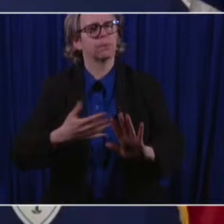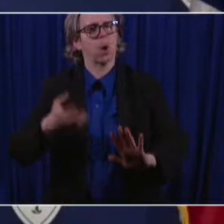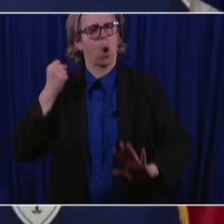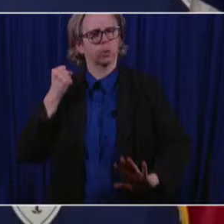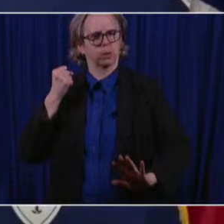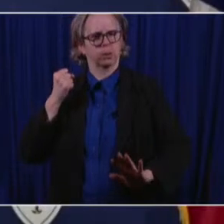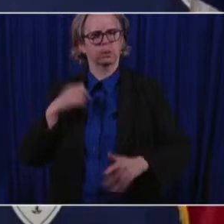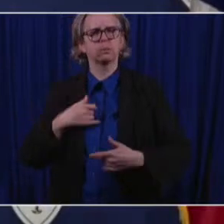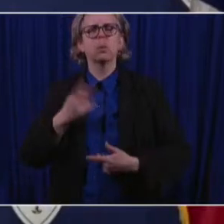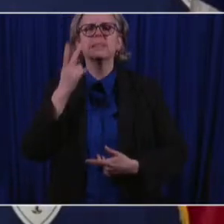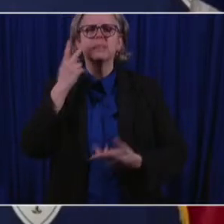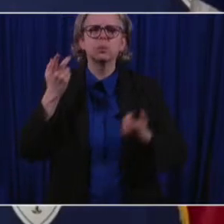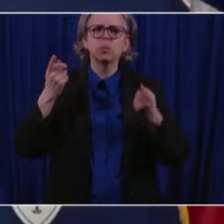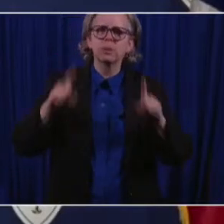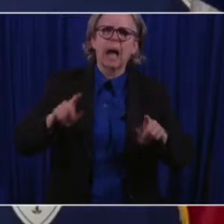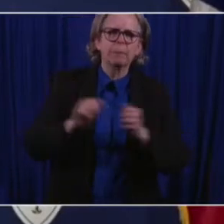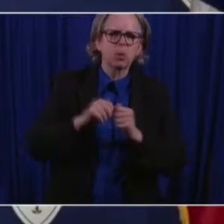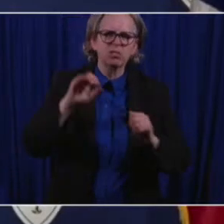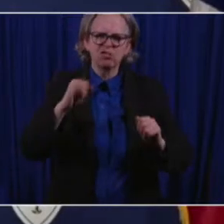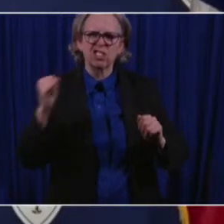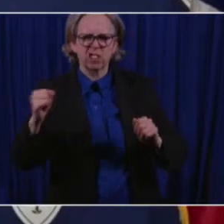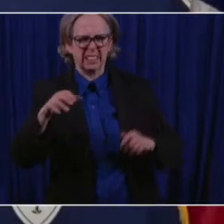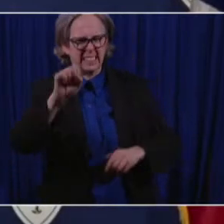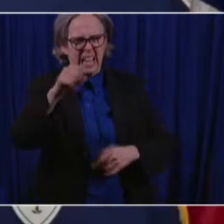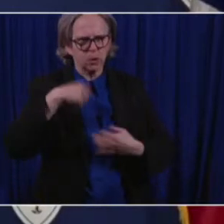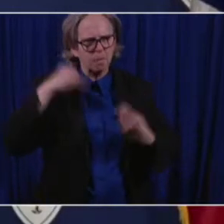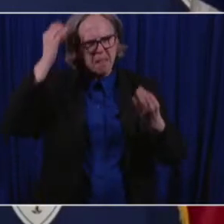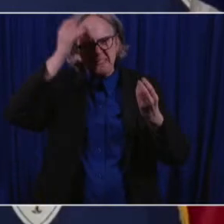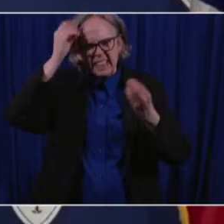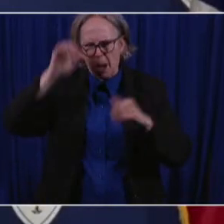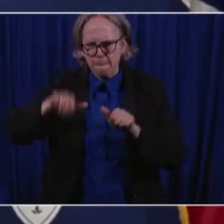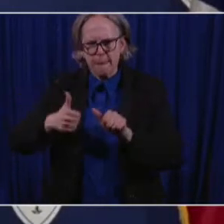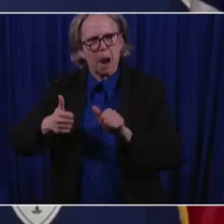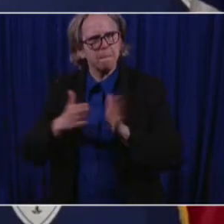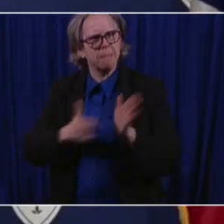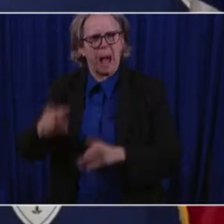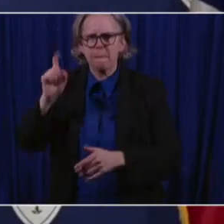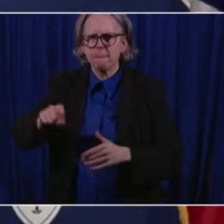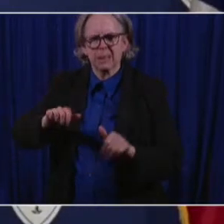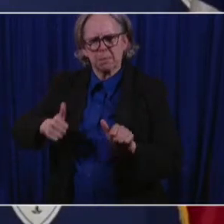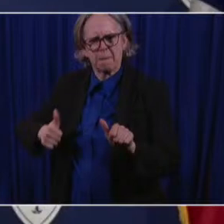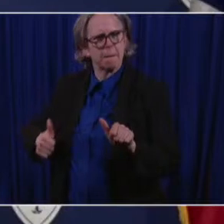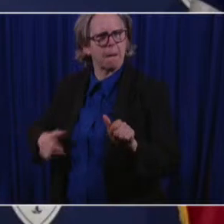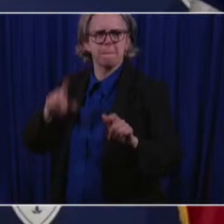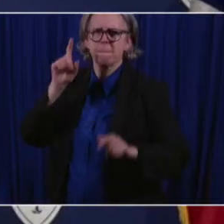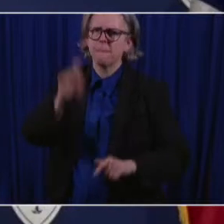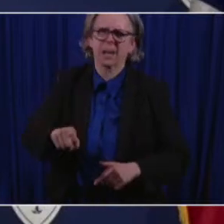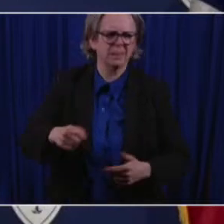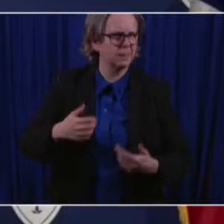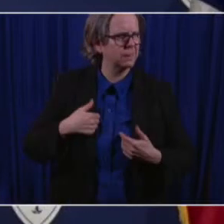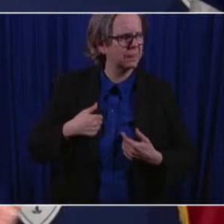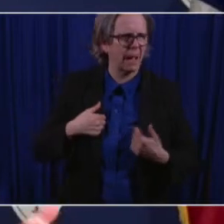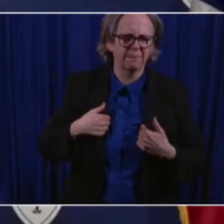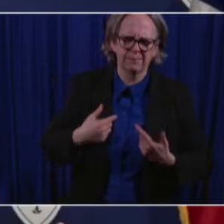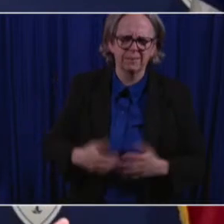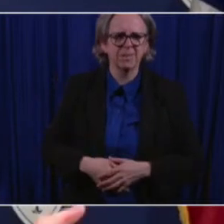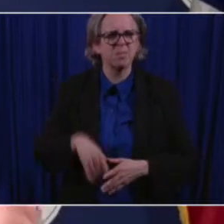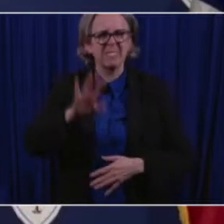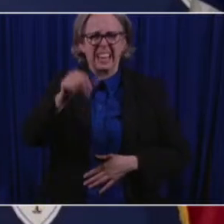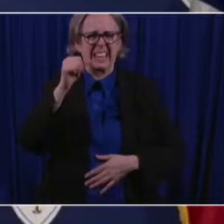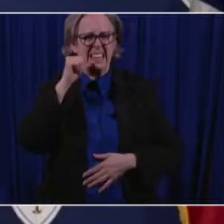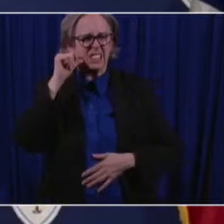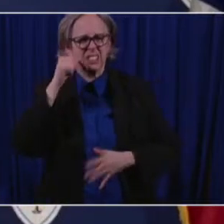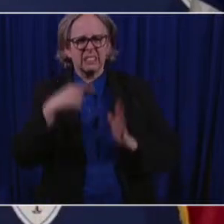what we can do if that, what they announced yesterday puts us on a time frame,